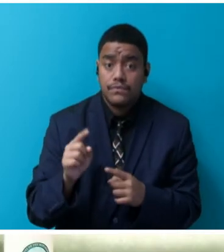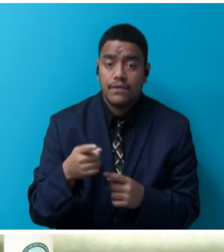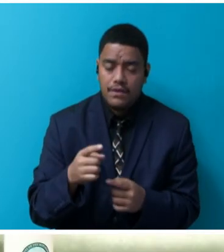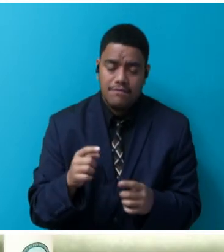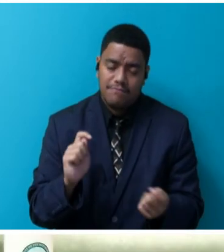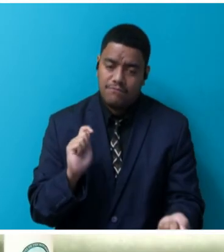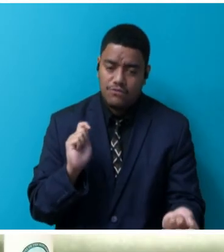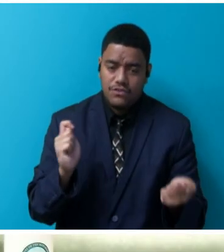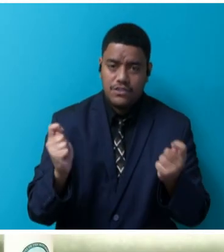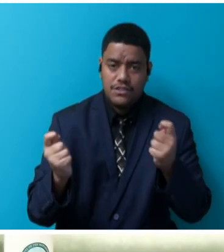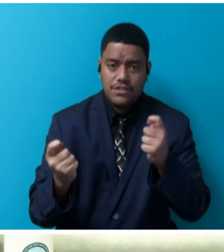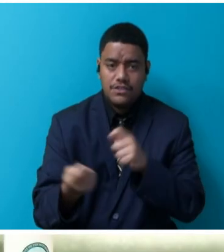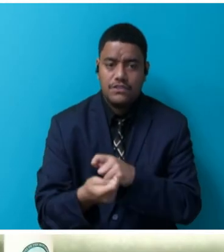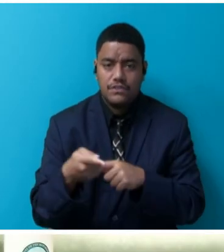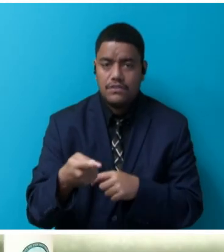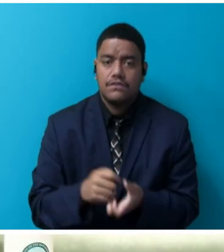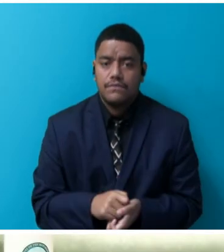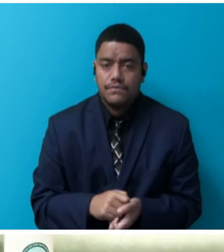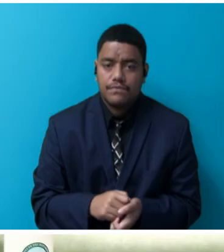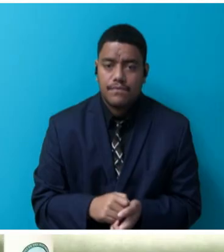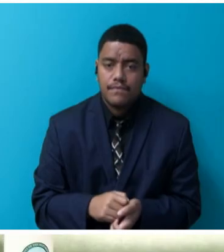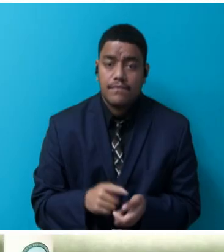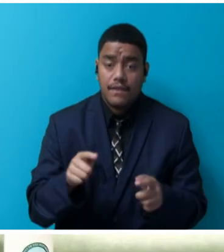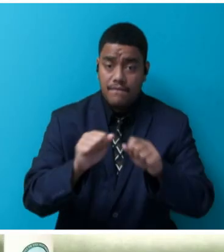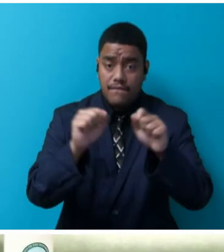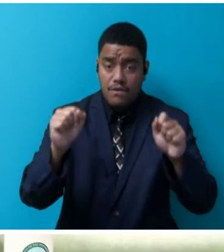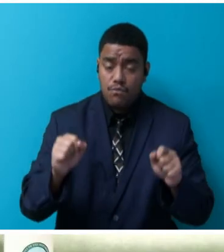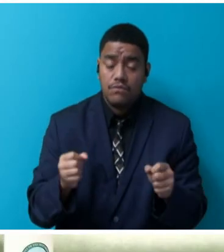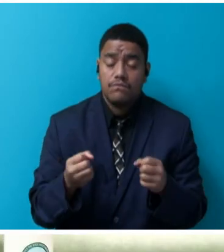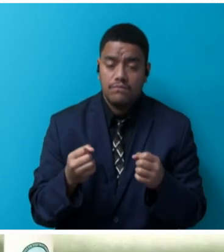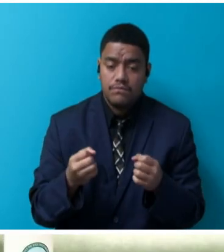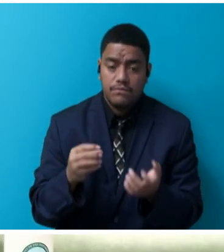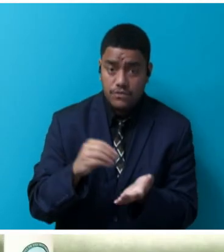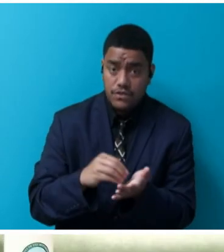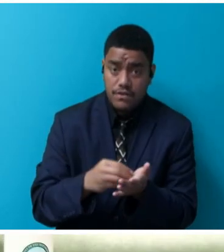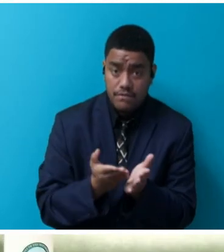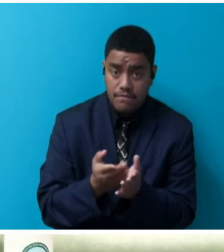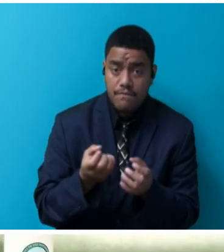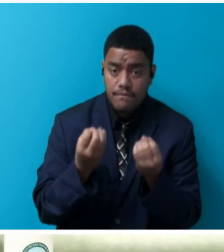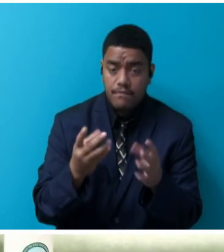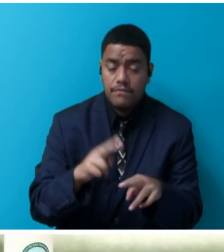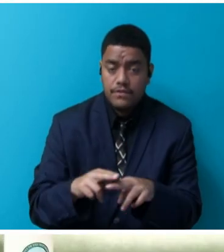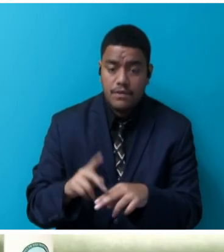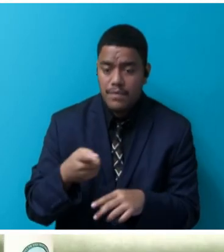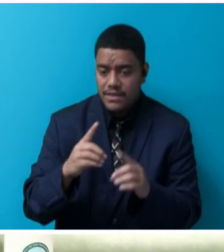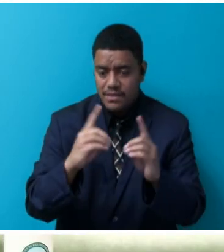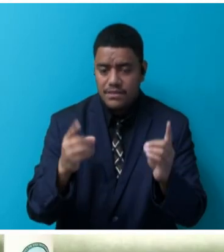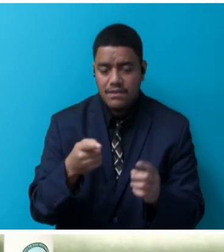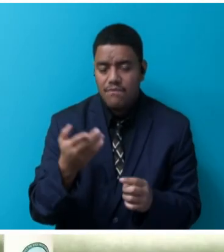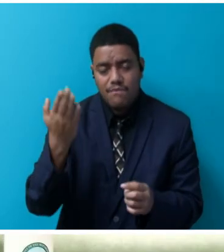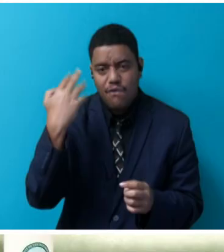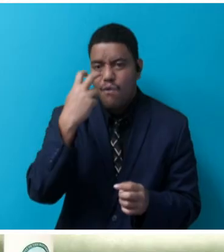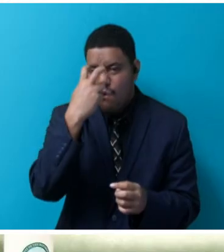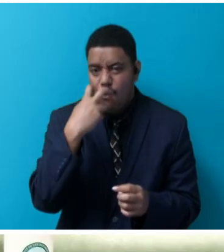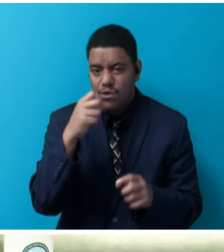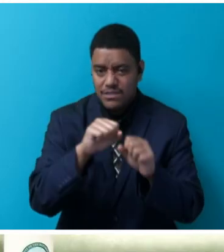transformed dramatically. While this framework has served Fiji well, It was designed for a different era of